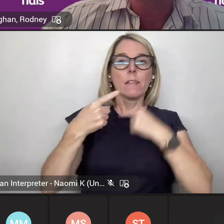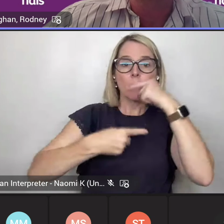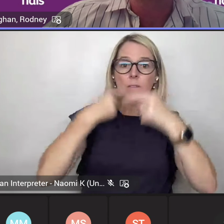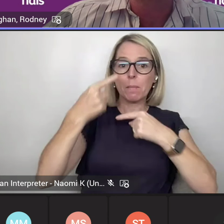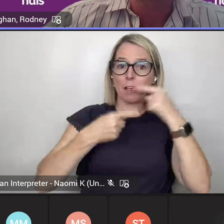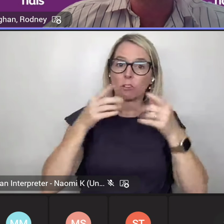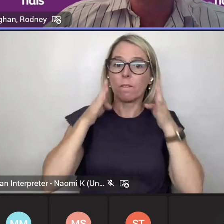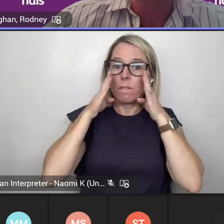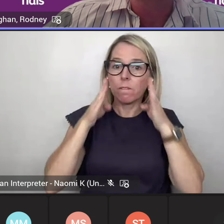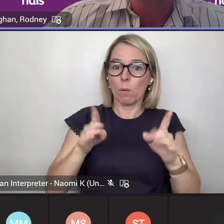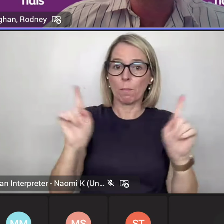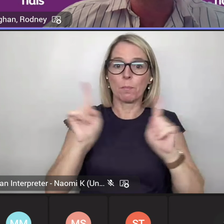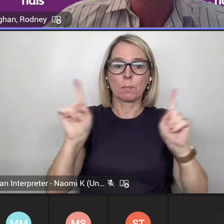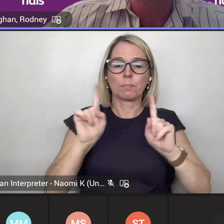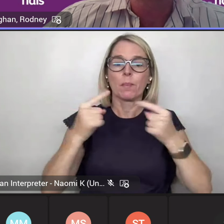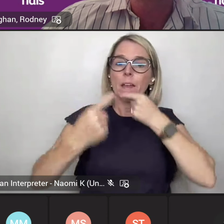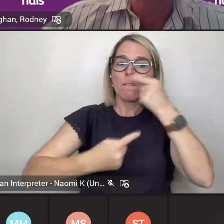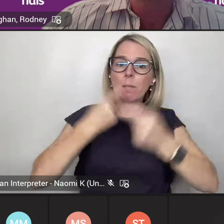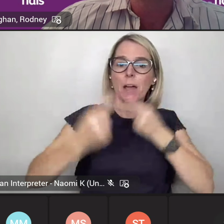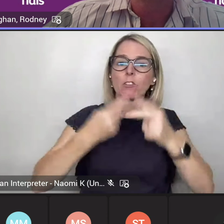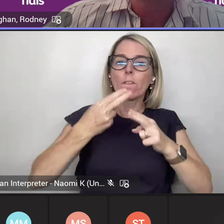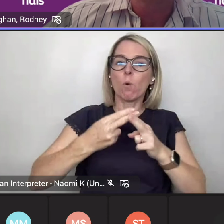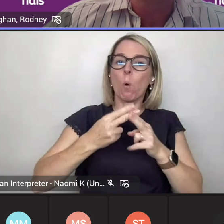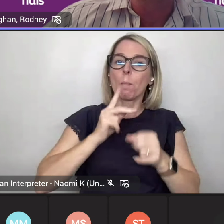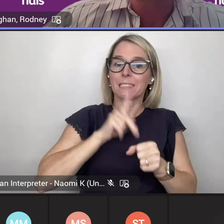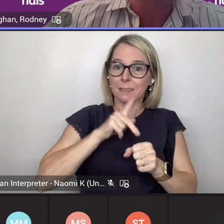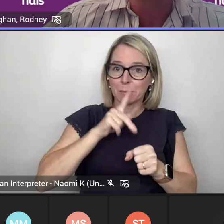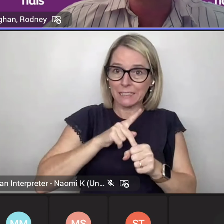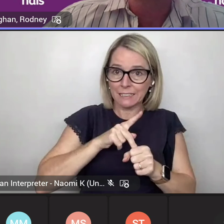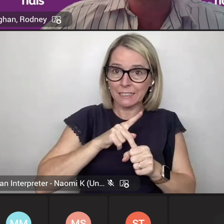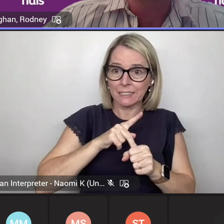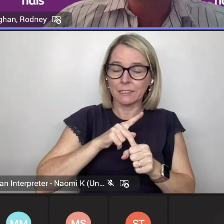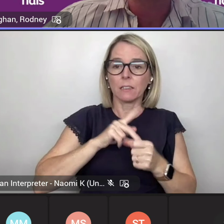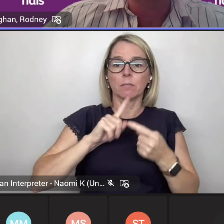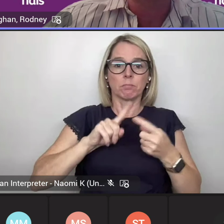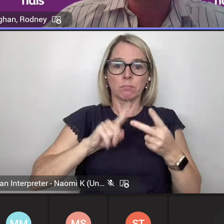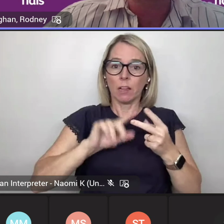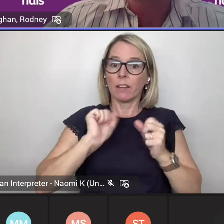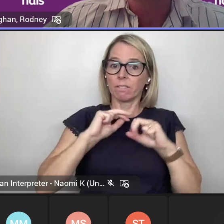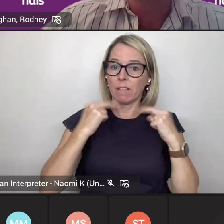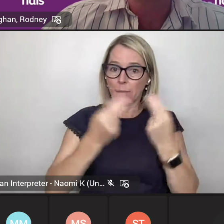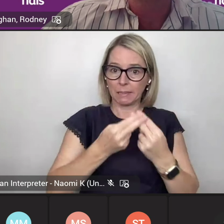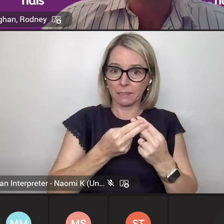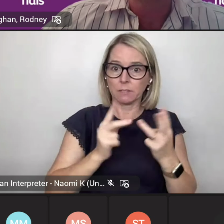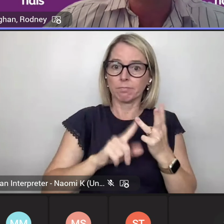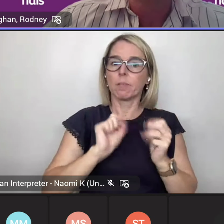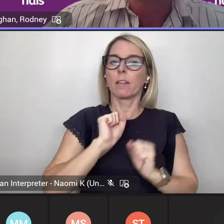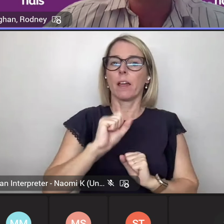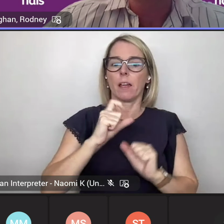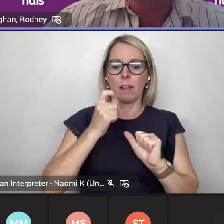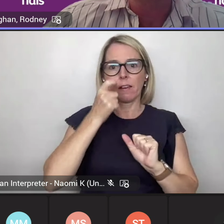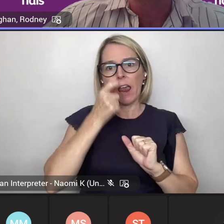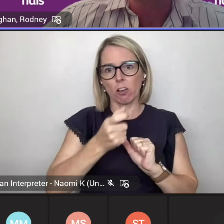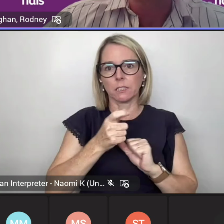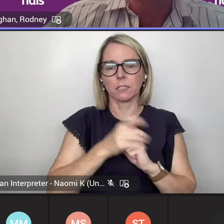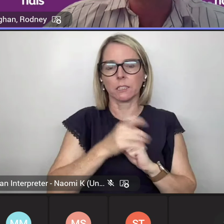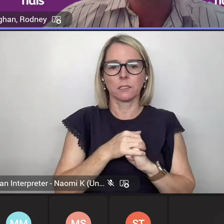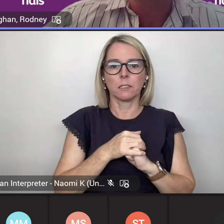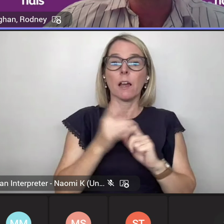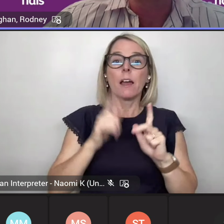focused on information for participants, their families, and carers. If you are